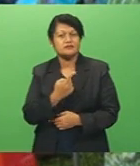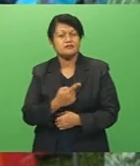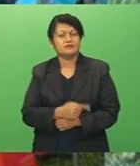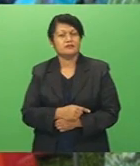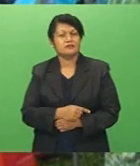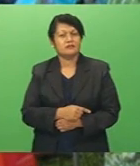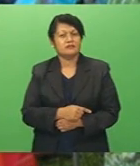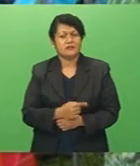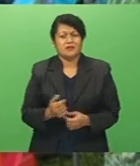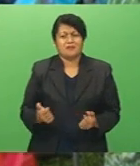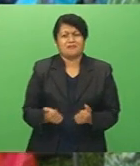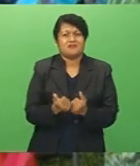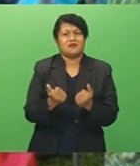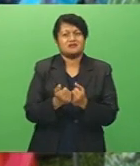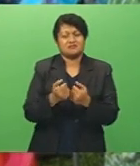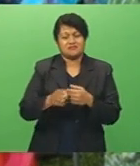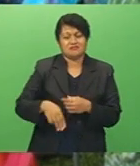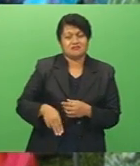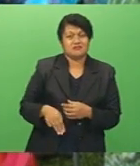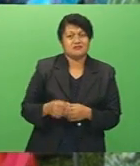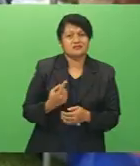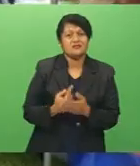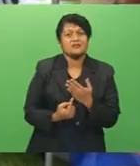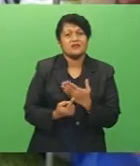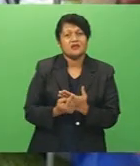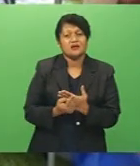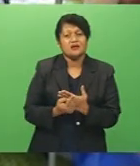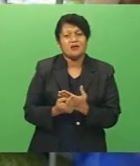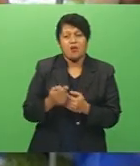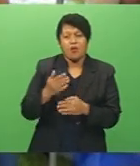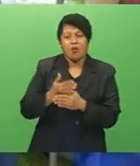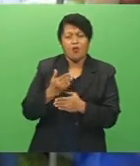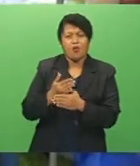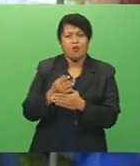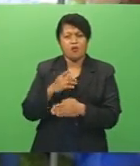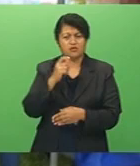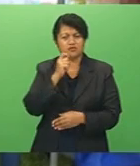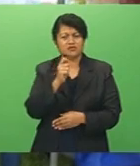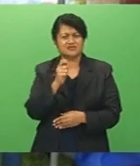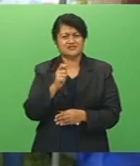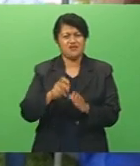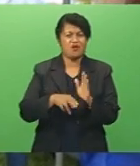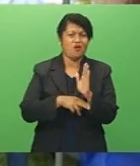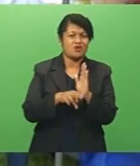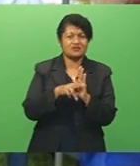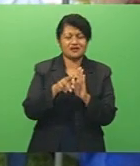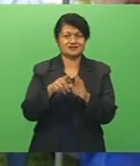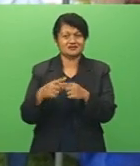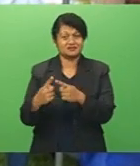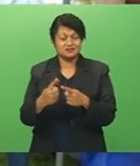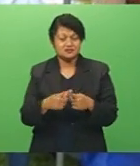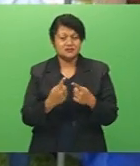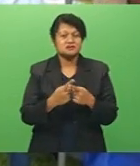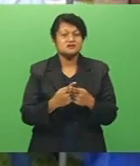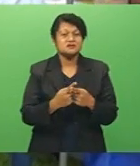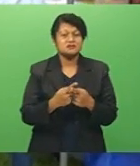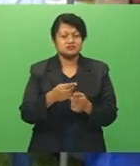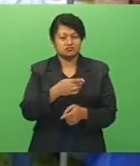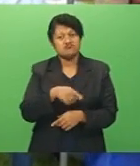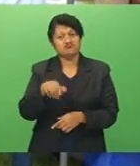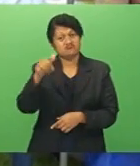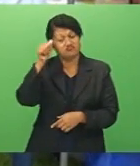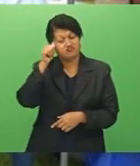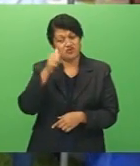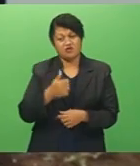members actually worked in the tourist sector. So civil aviation, you know, everybody lost their